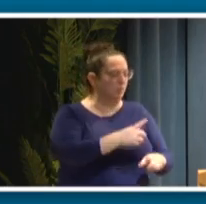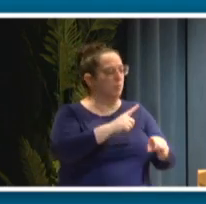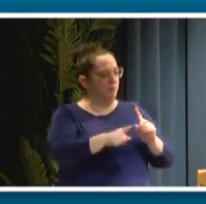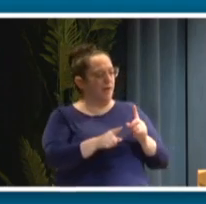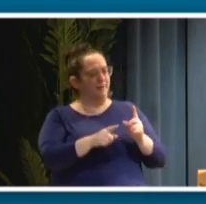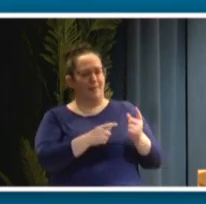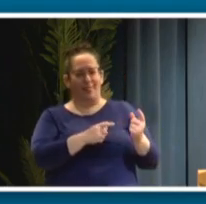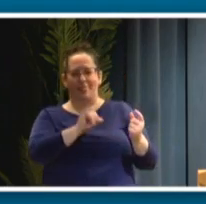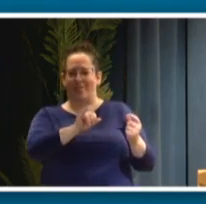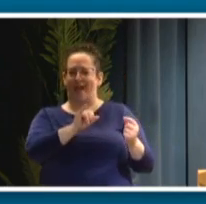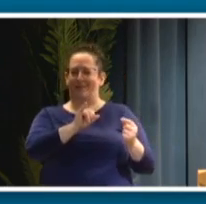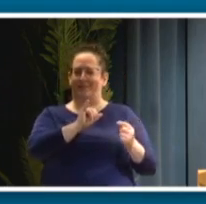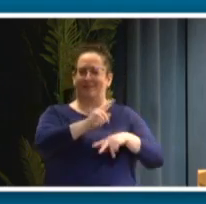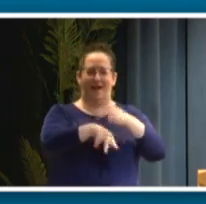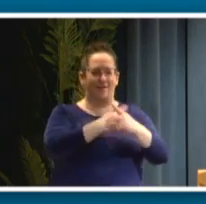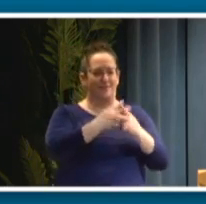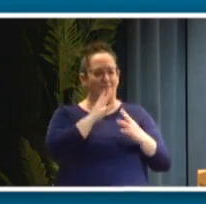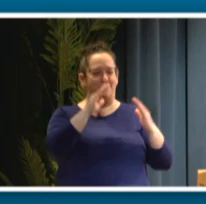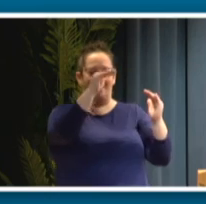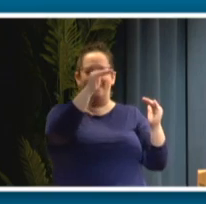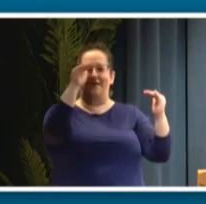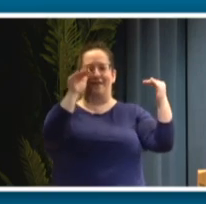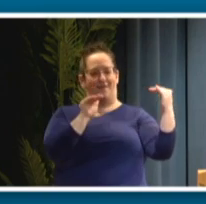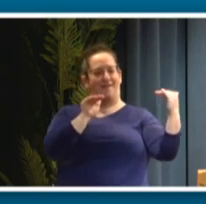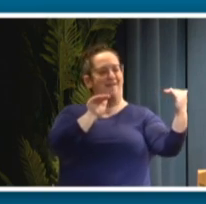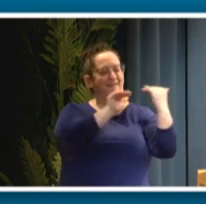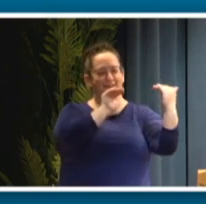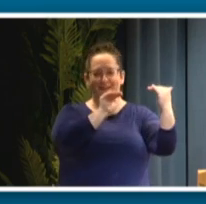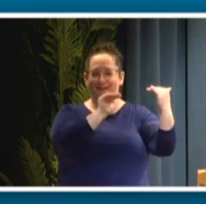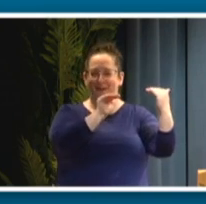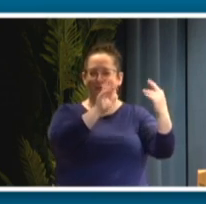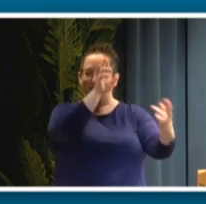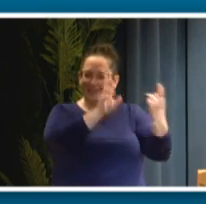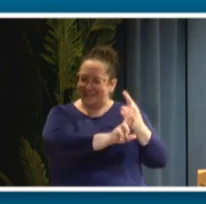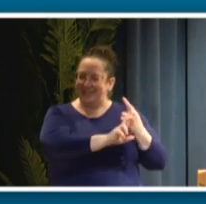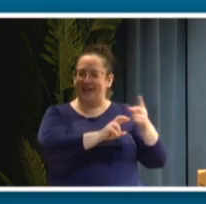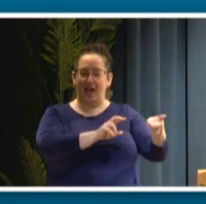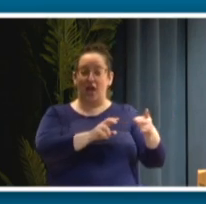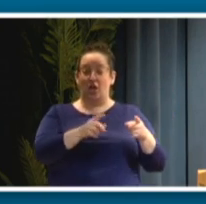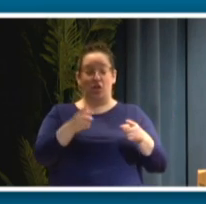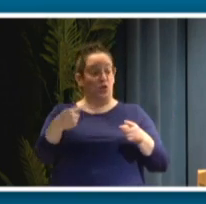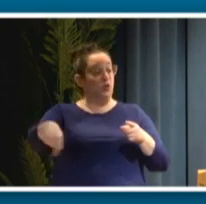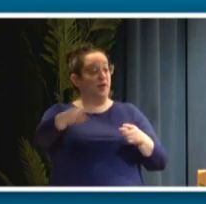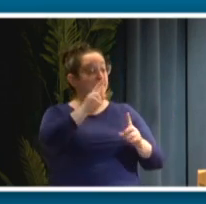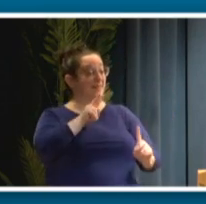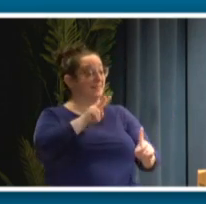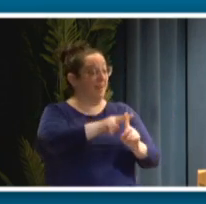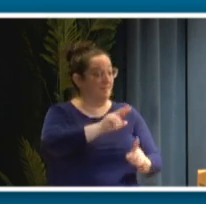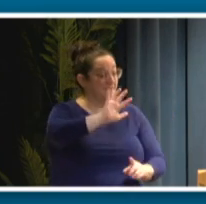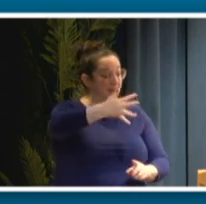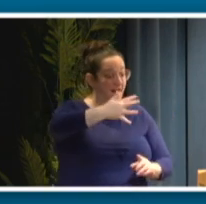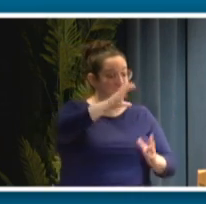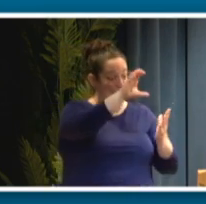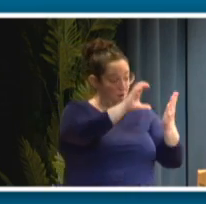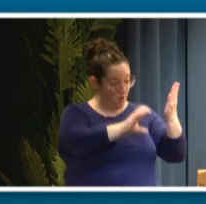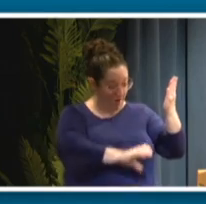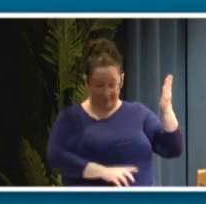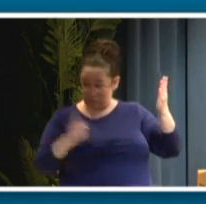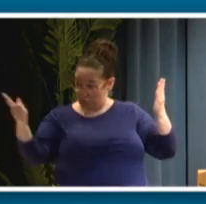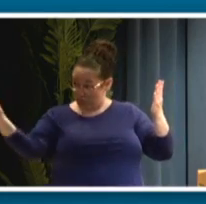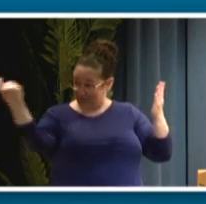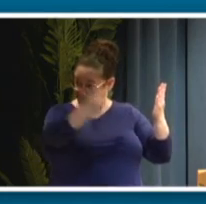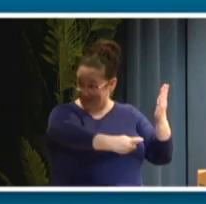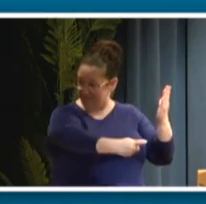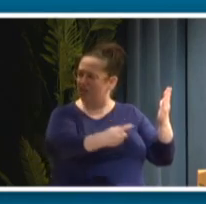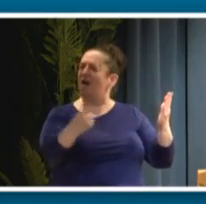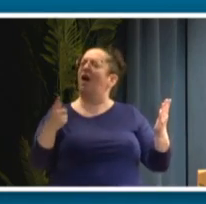But she's terrible at it. I always tell my friends, like, yo, y'all be assigning 5-paragraph essays. When the last time you wrote one? And they're